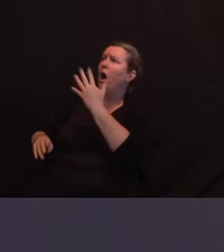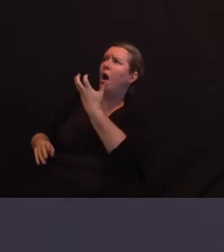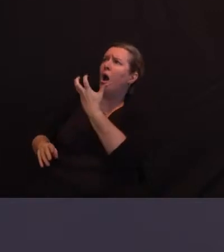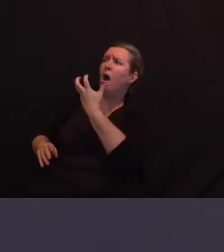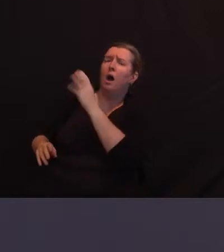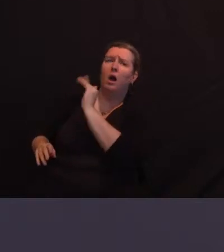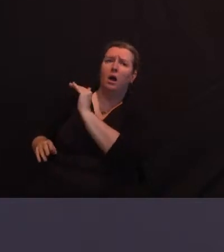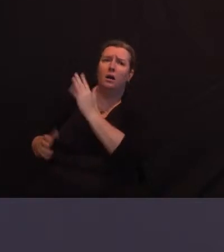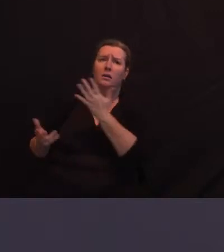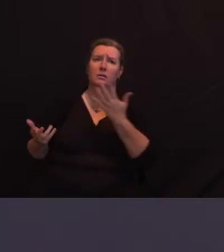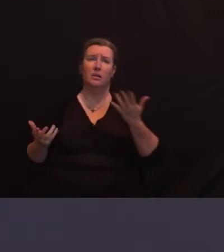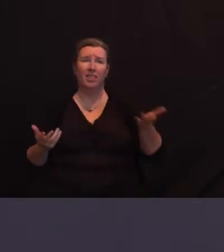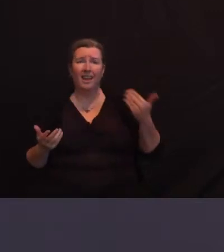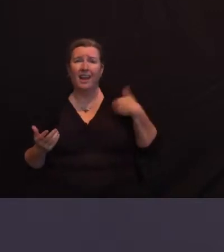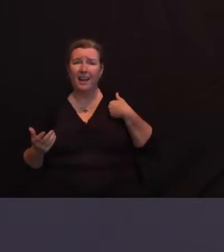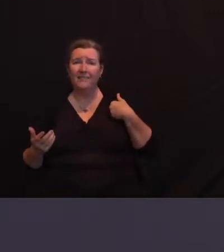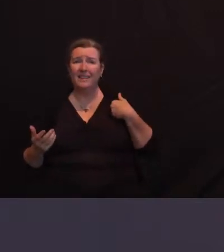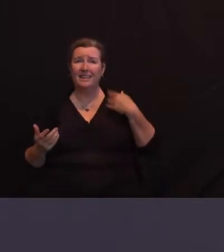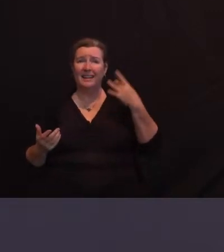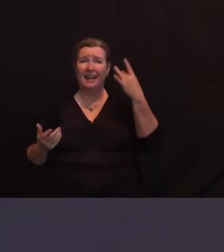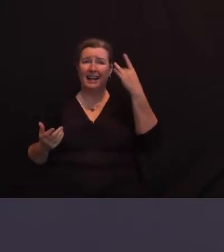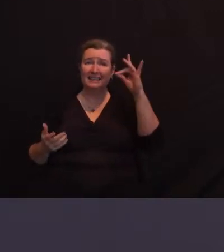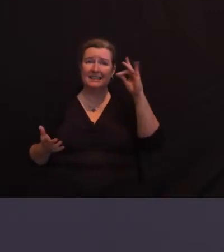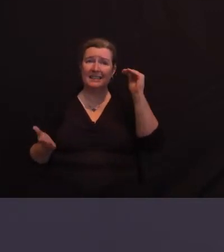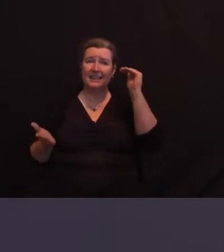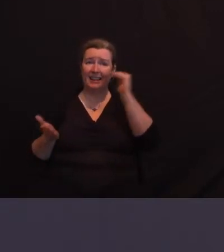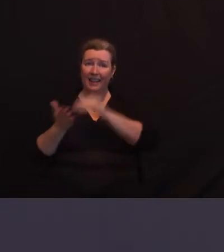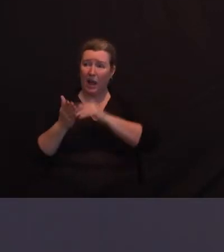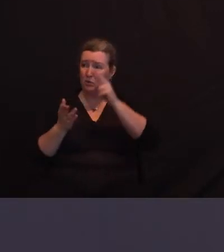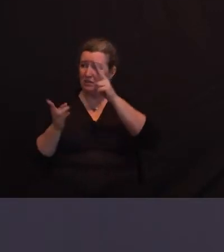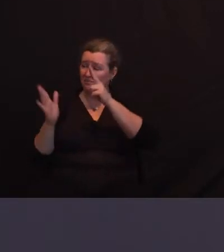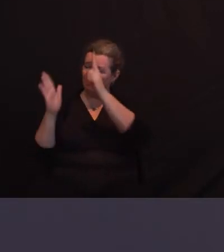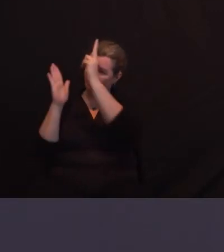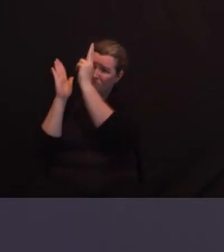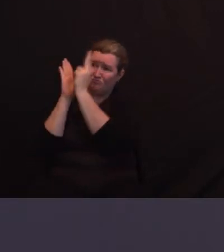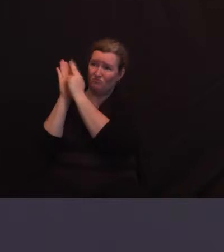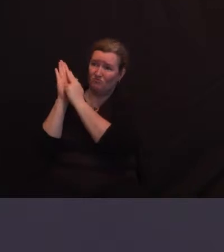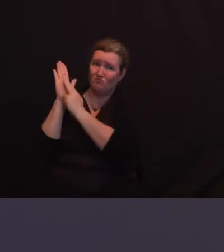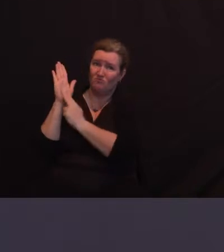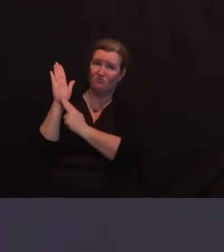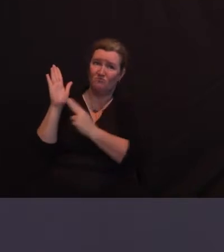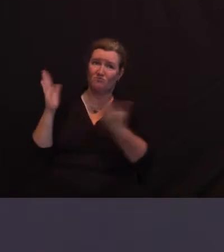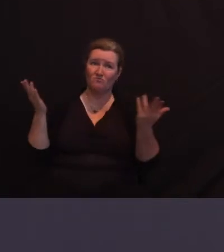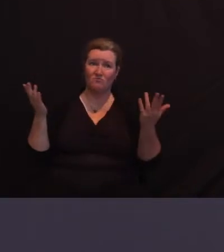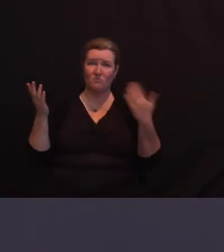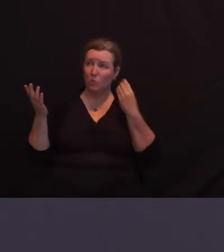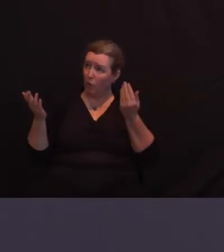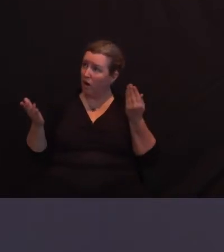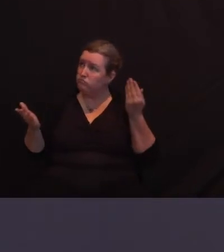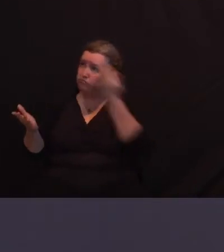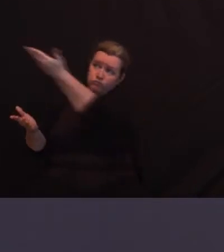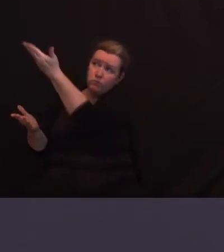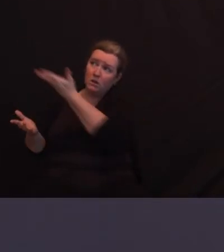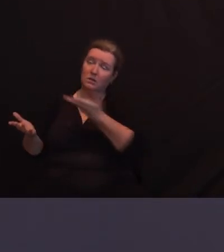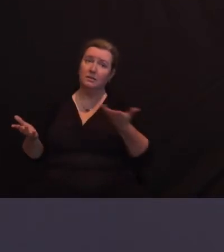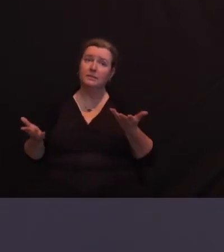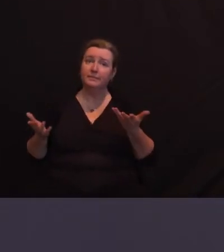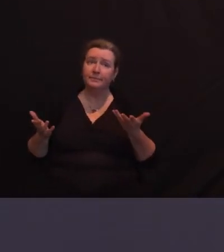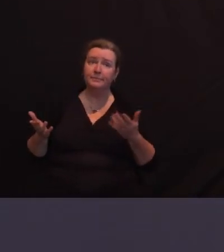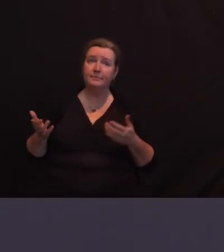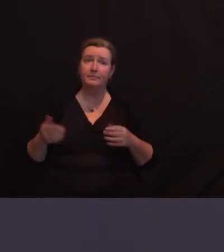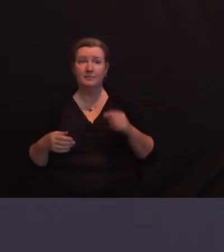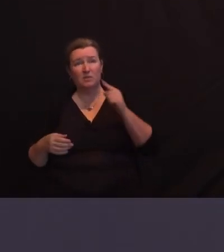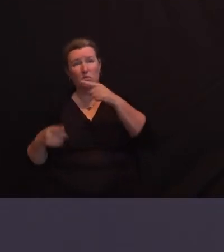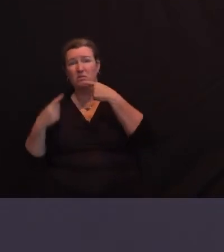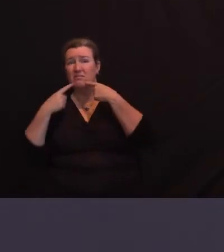more than 18,000 signatures for a petition asking you to reconsider that decision. You said on News 12 in June that